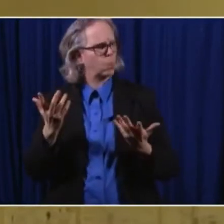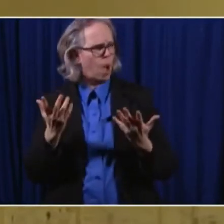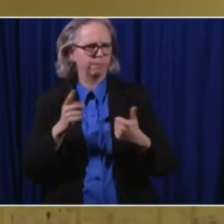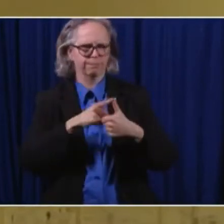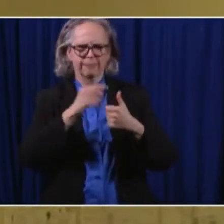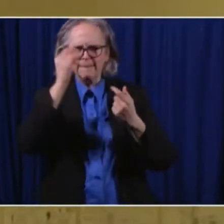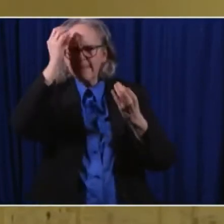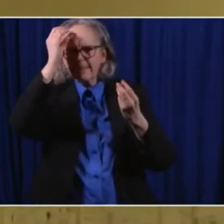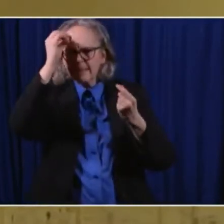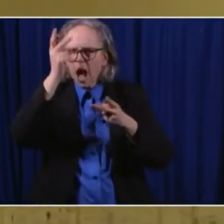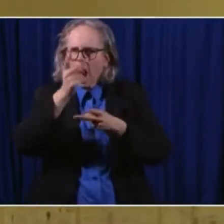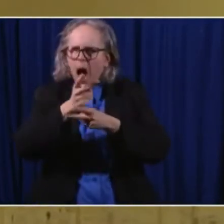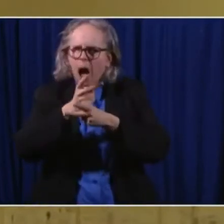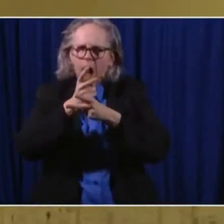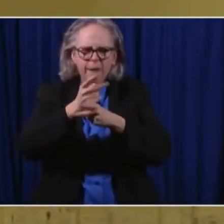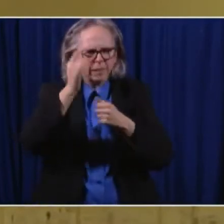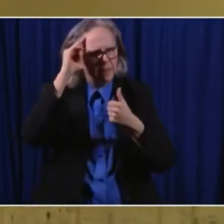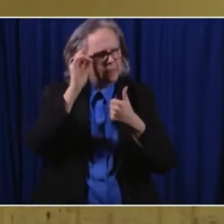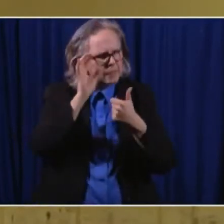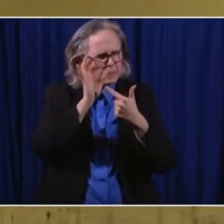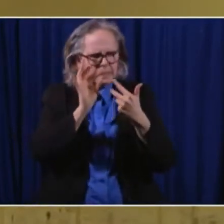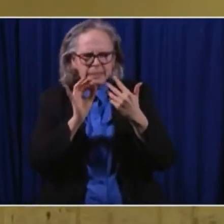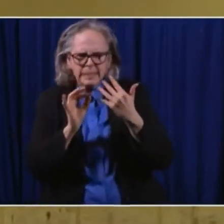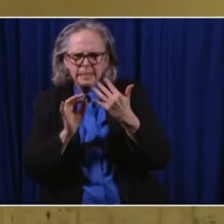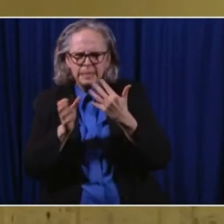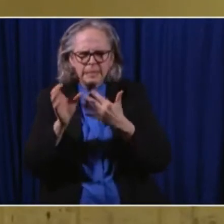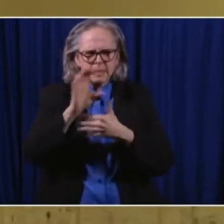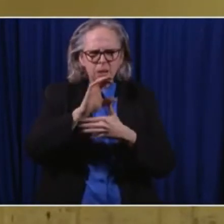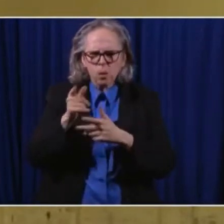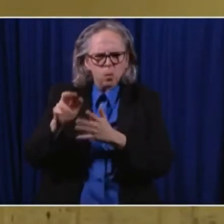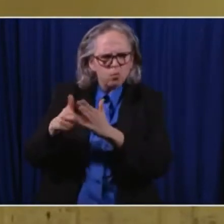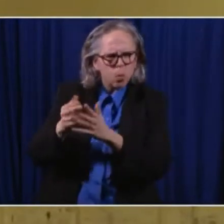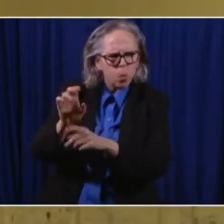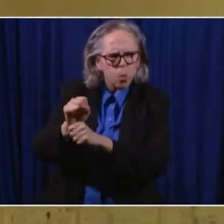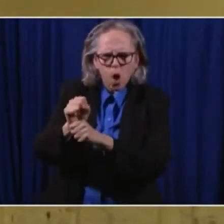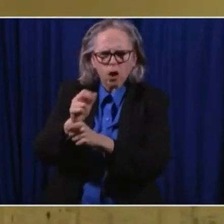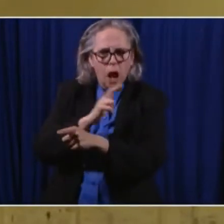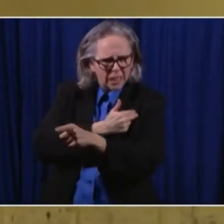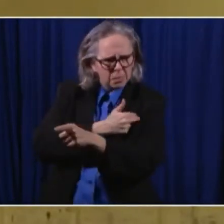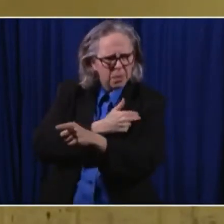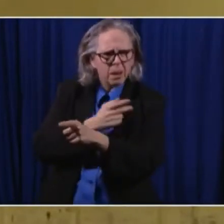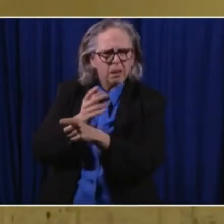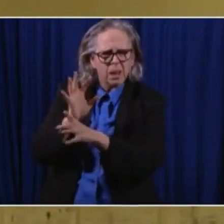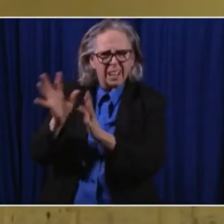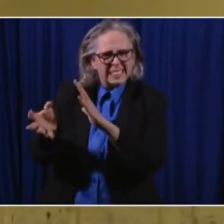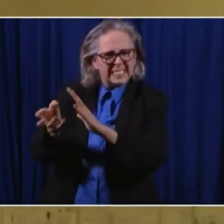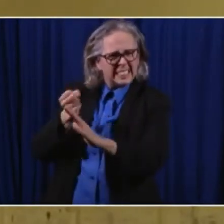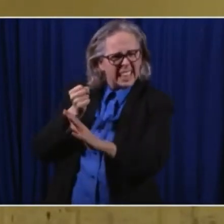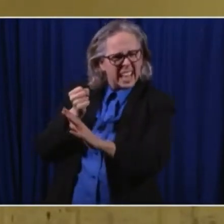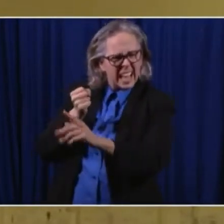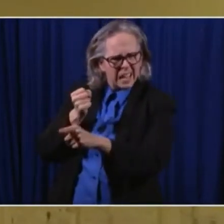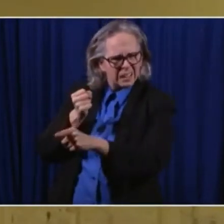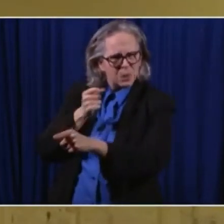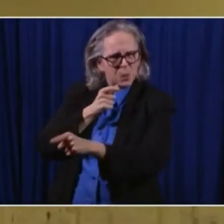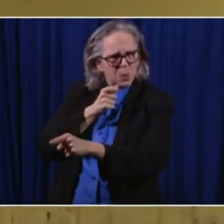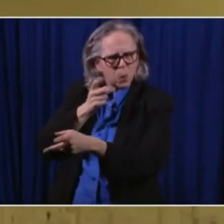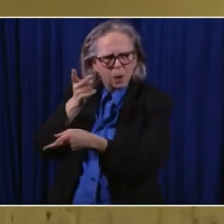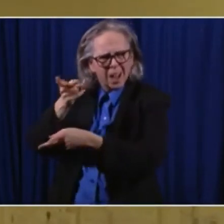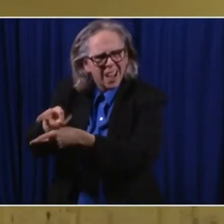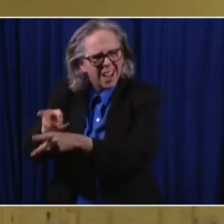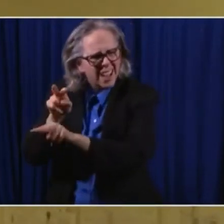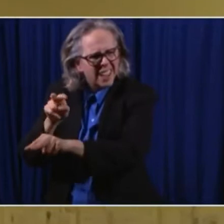the capacity of the healthcare system that's already strained in the midst of this coronavirus. So we're very prudent in